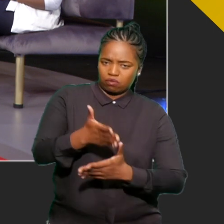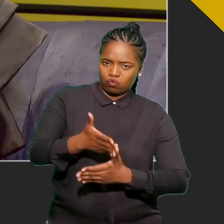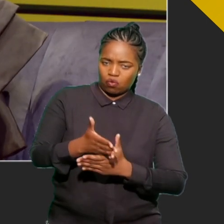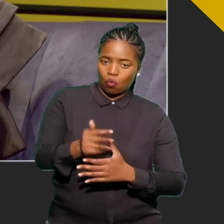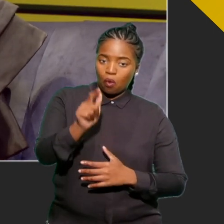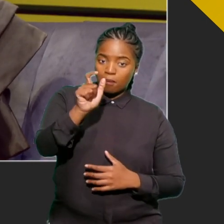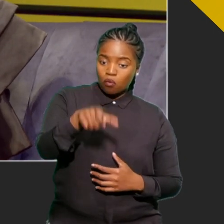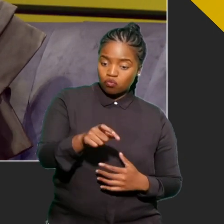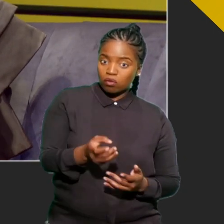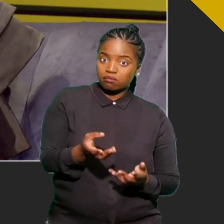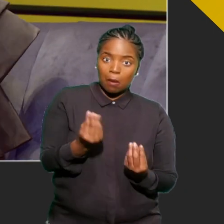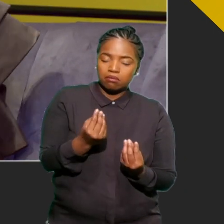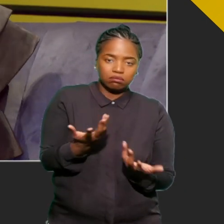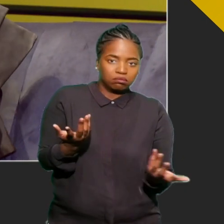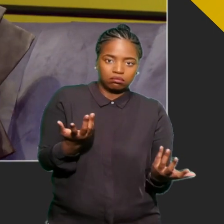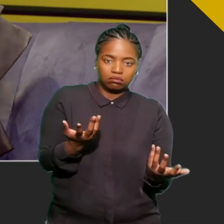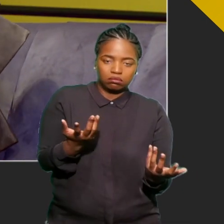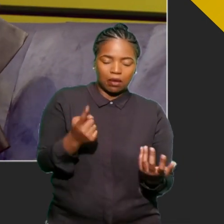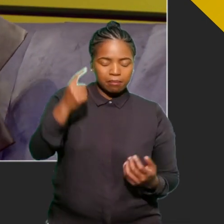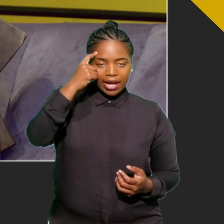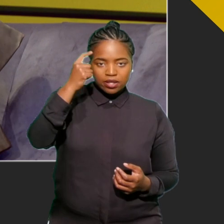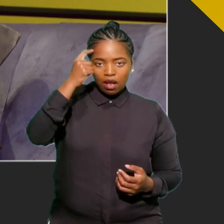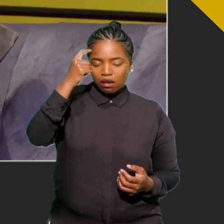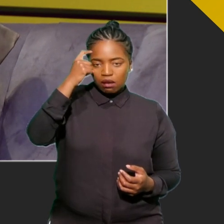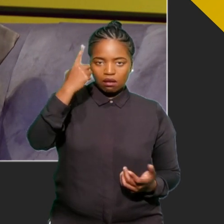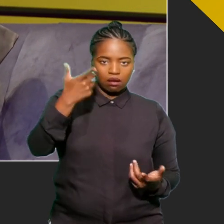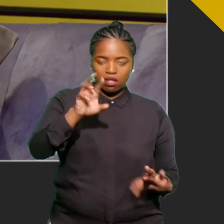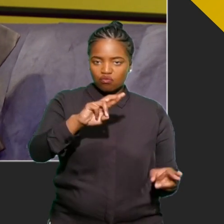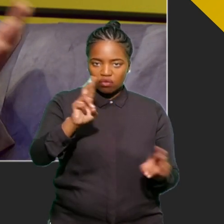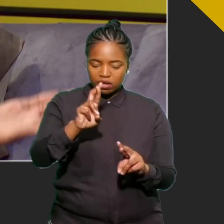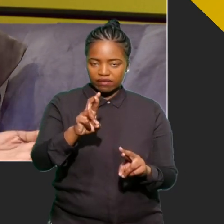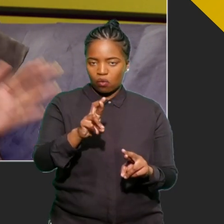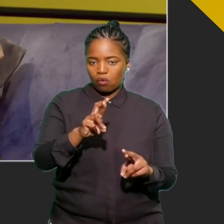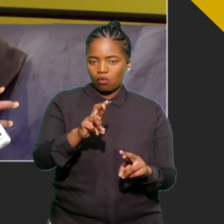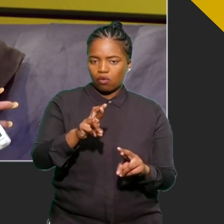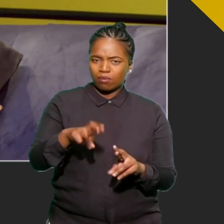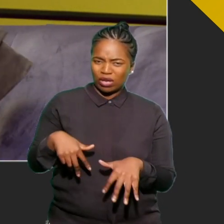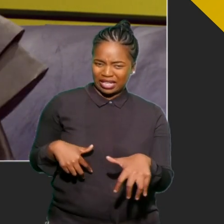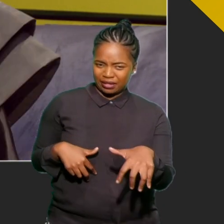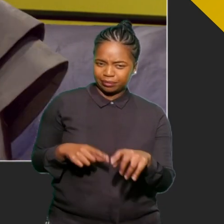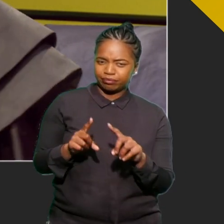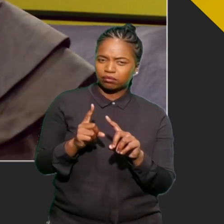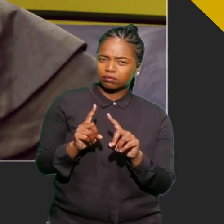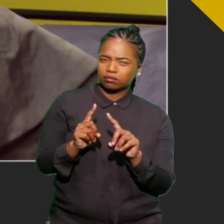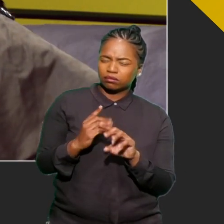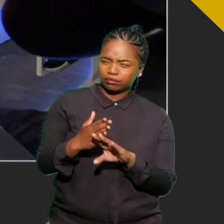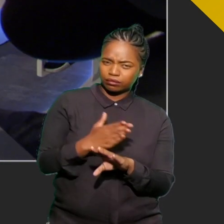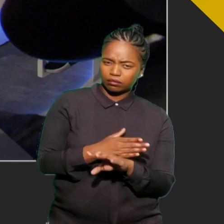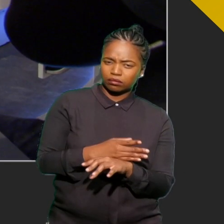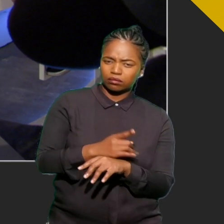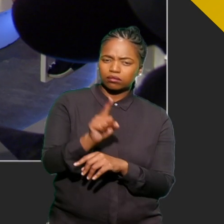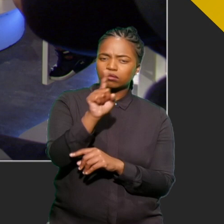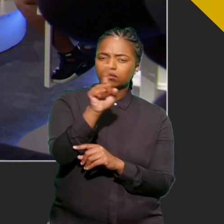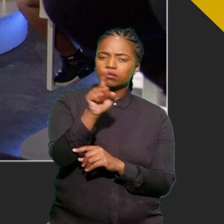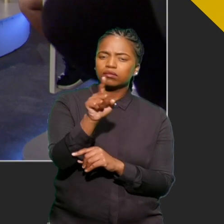Who can get themselves in a situation where mentally they are actually prepared for the situation. But Mama, before I come to you, I just want to quickly go to